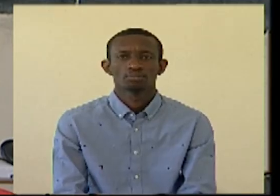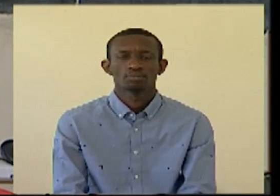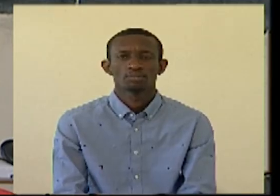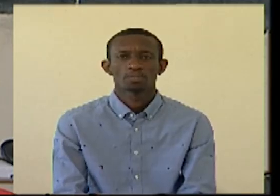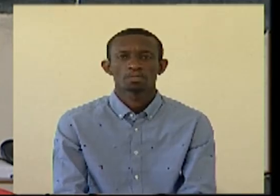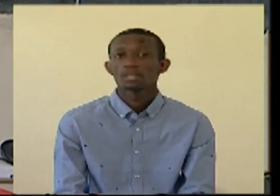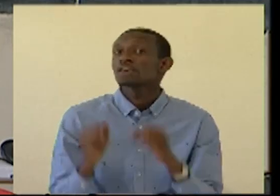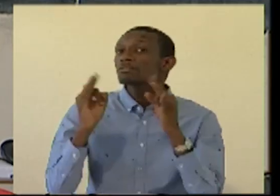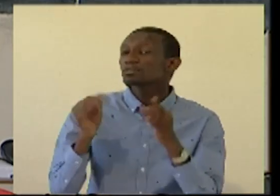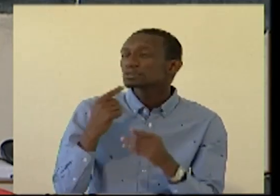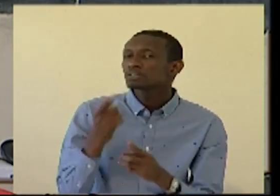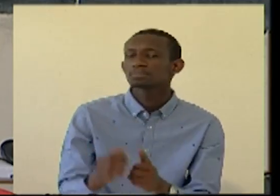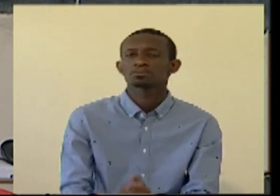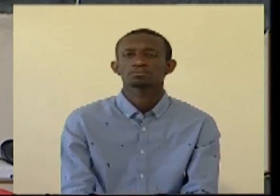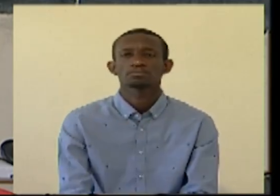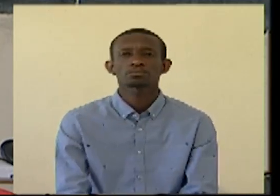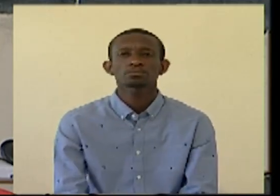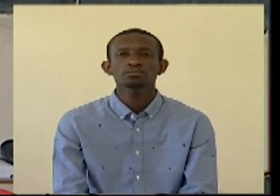So when we say